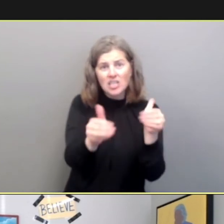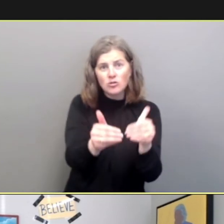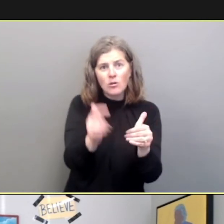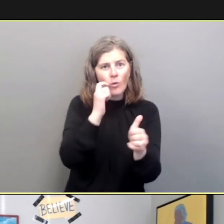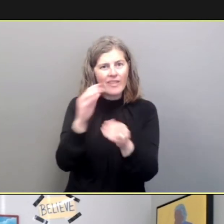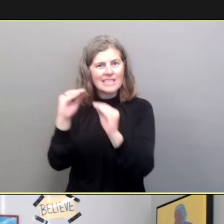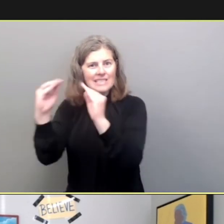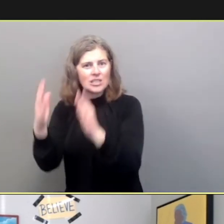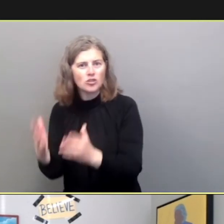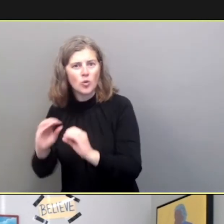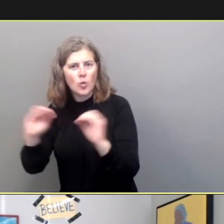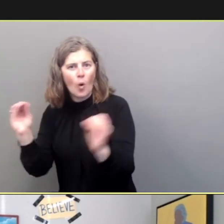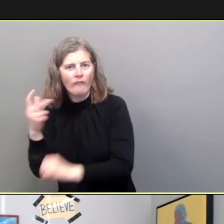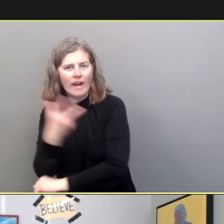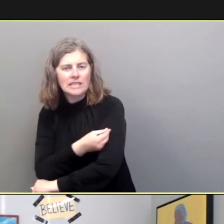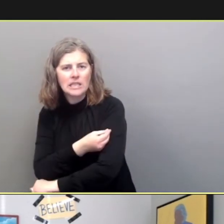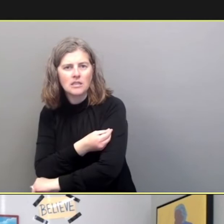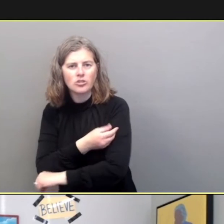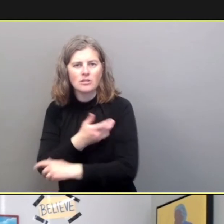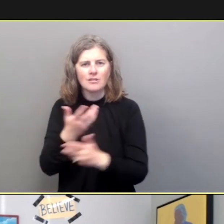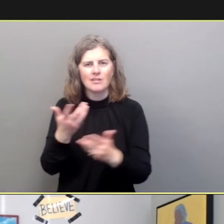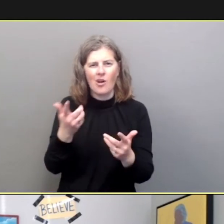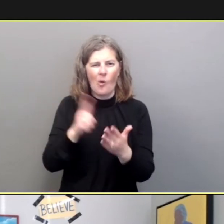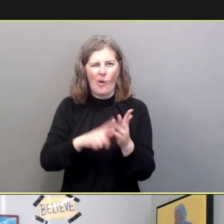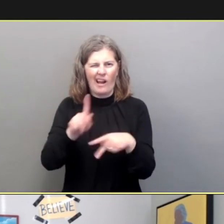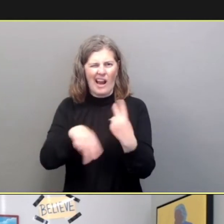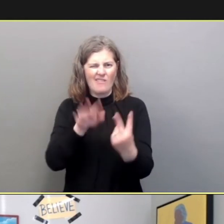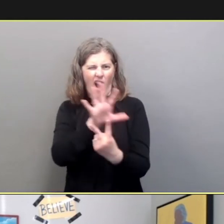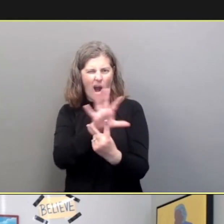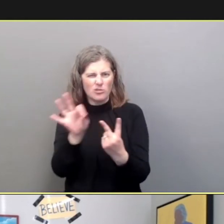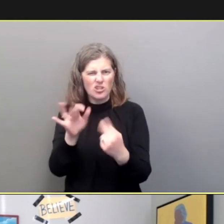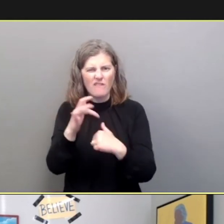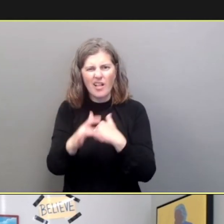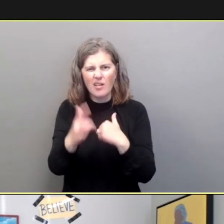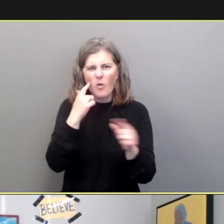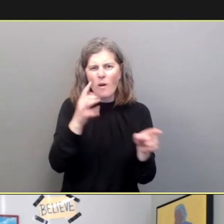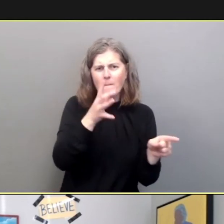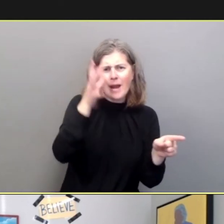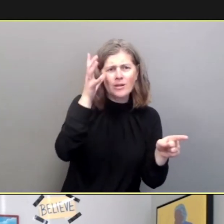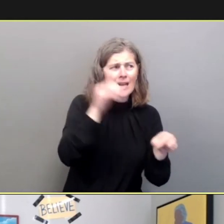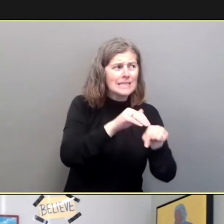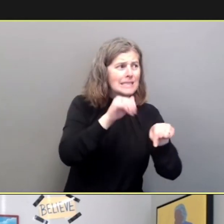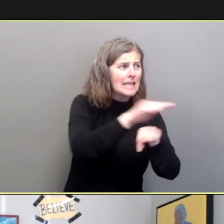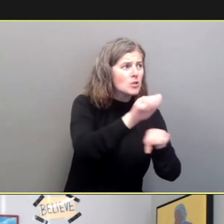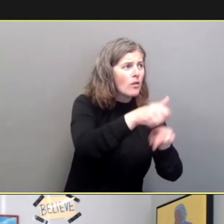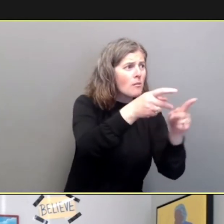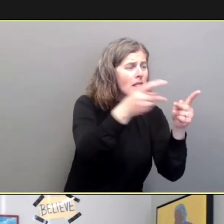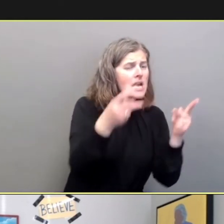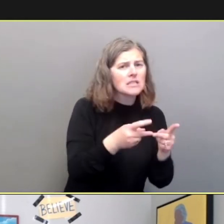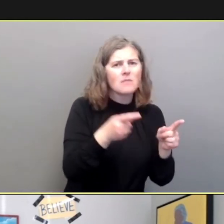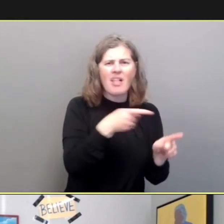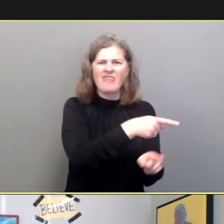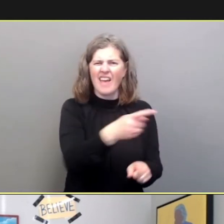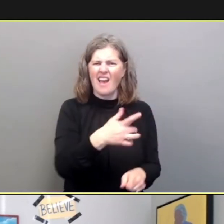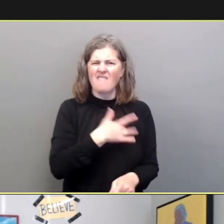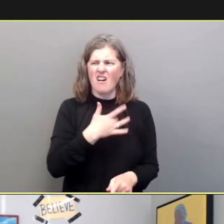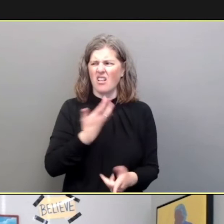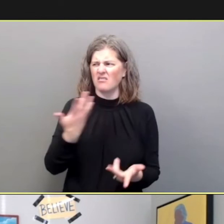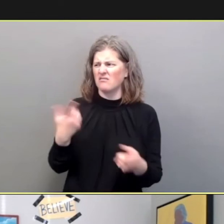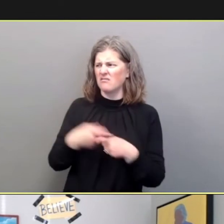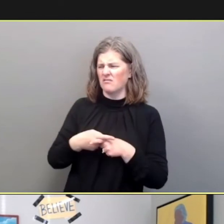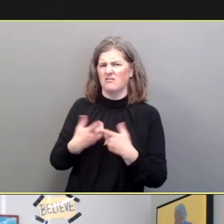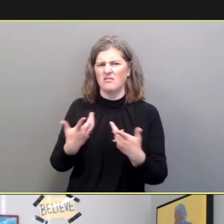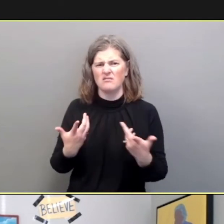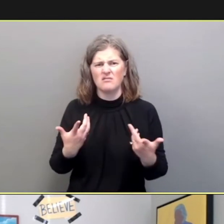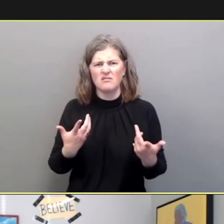unvaccinated teacher. So I don't know what kind of options would be available to parents to send them elsewhere, but they just felt that, that's something that they